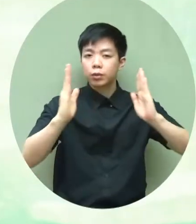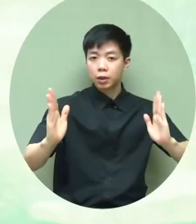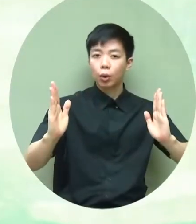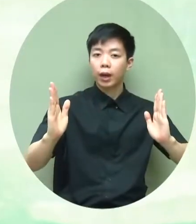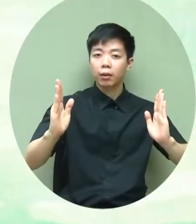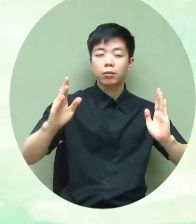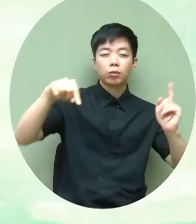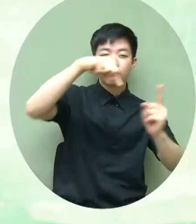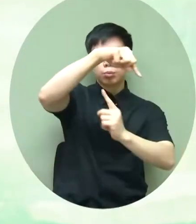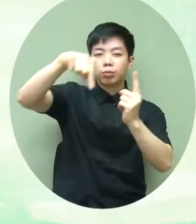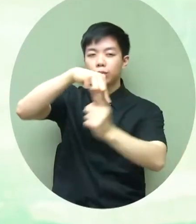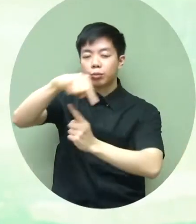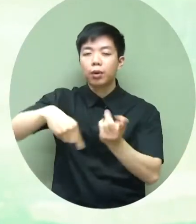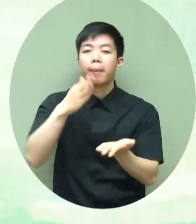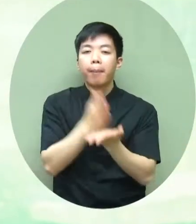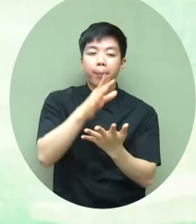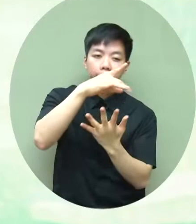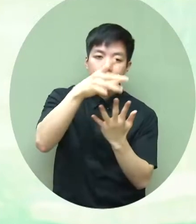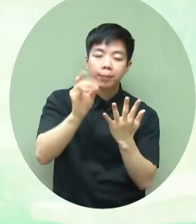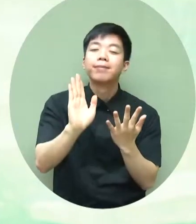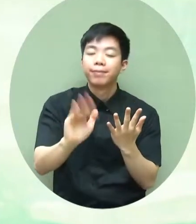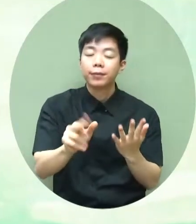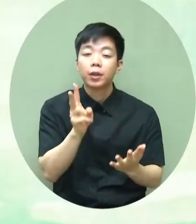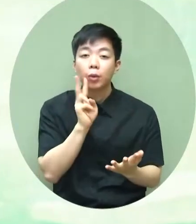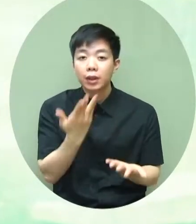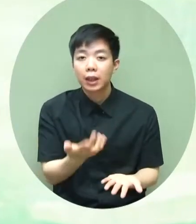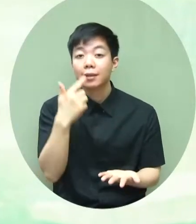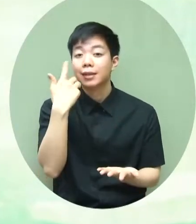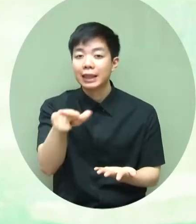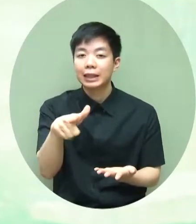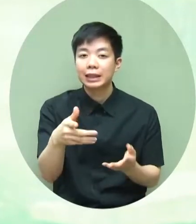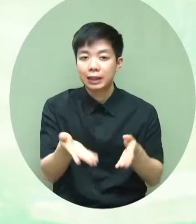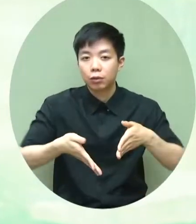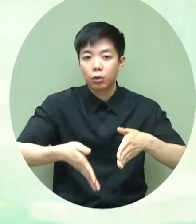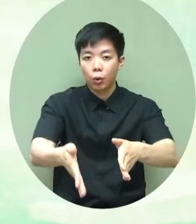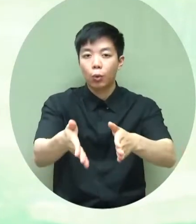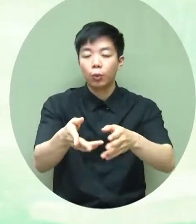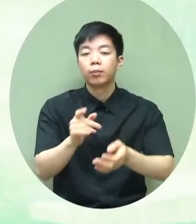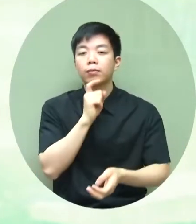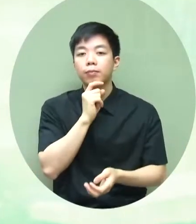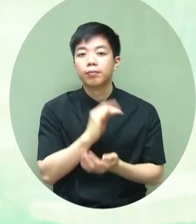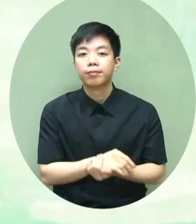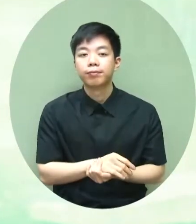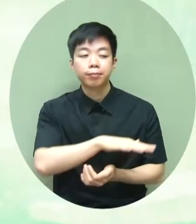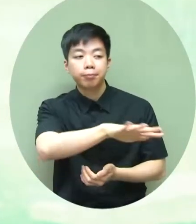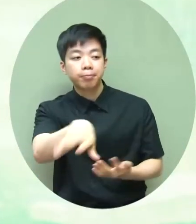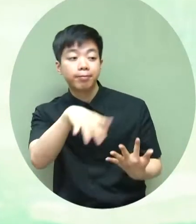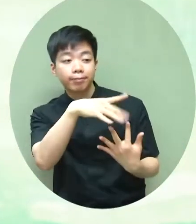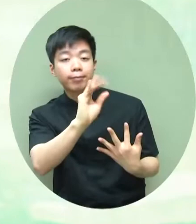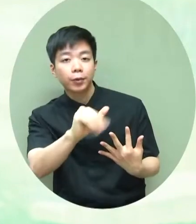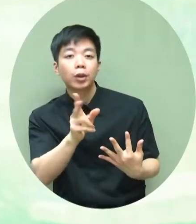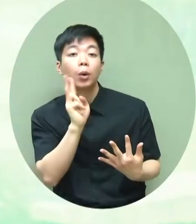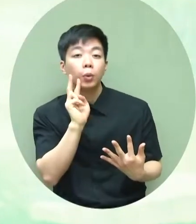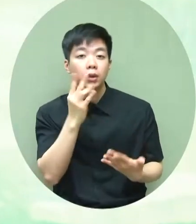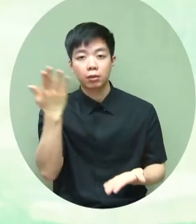For example, when we have a new connection, they will be able to choose either, for example, for crossing the harbor, now they have a new